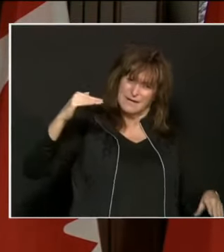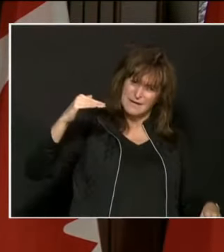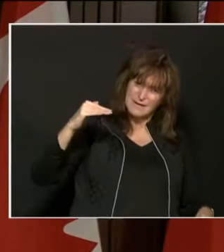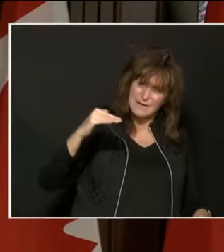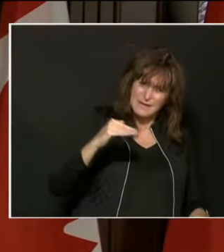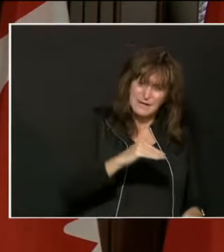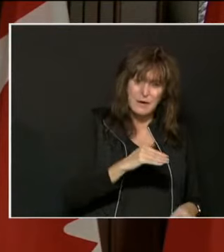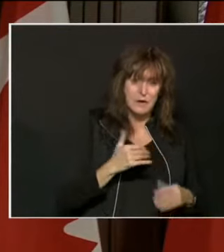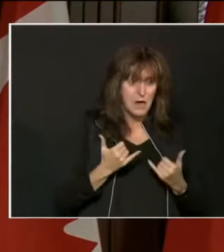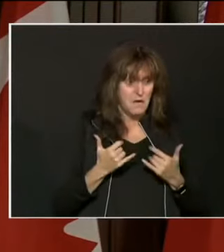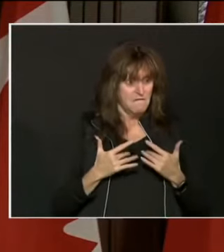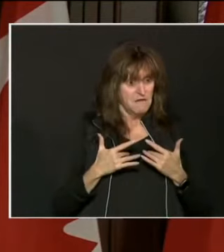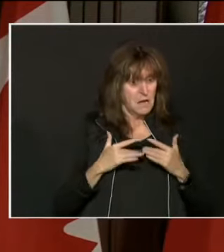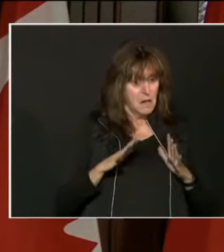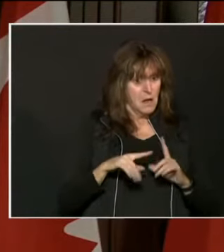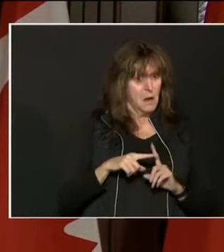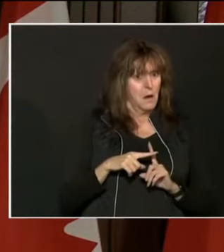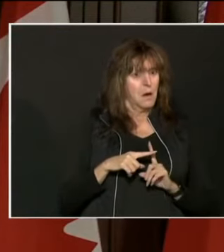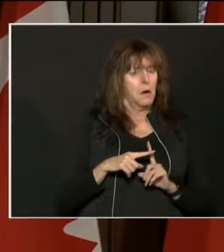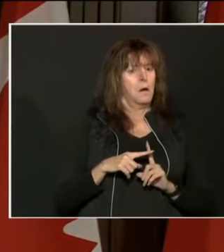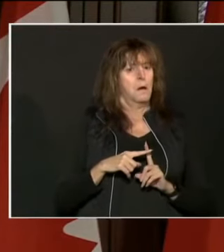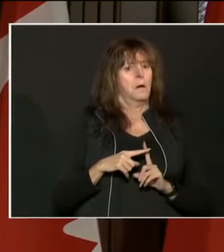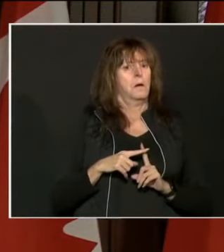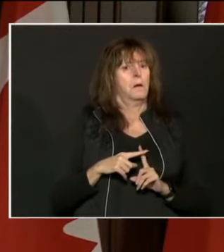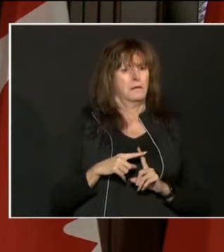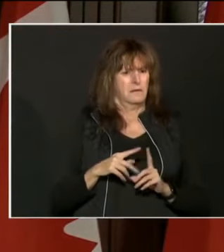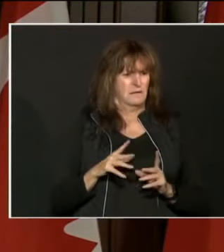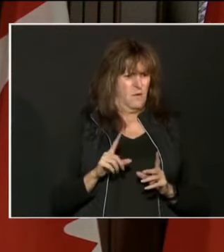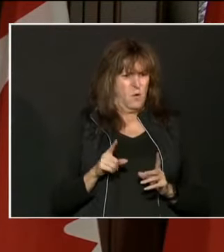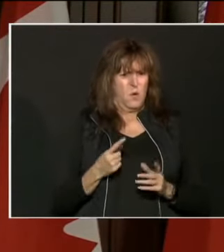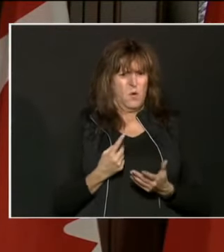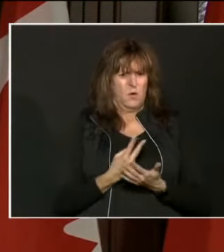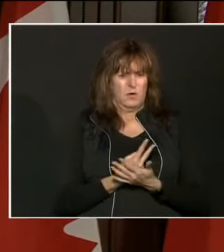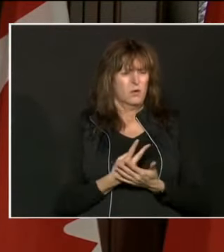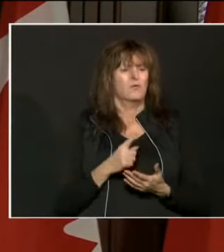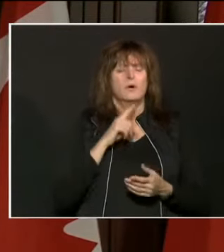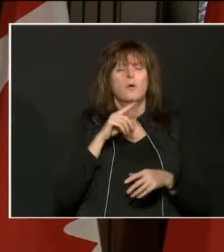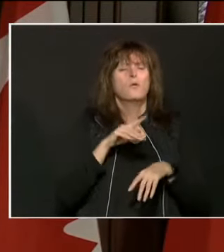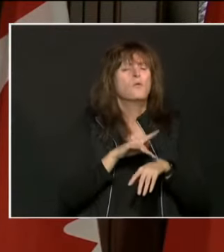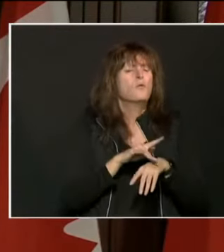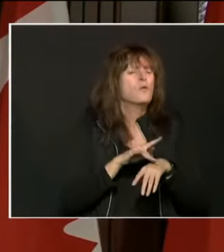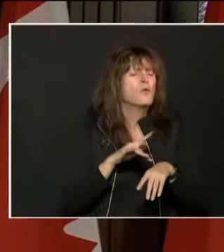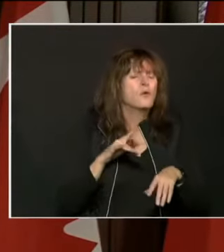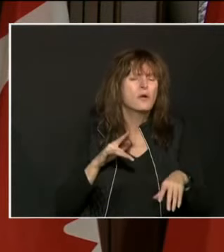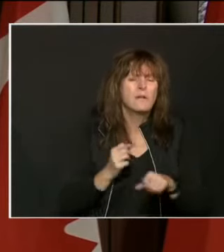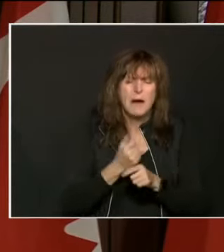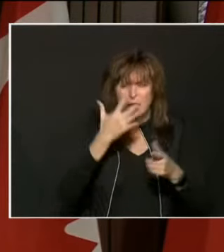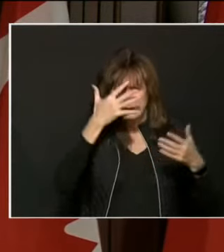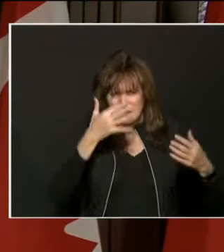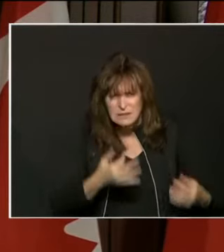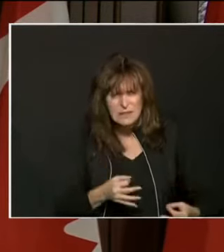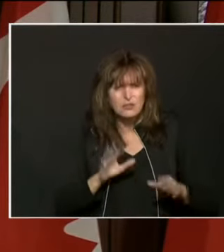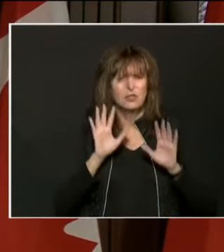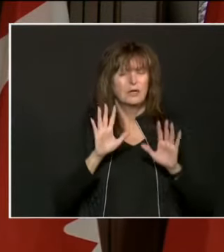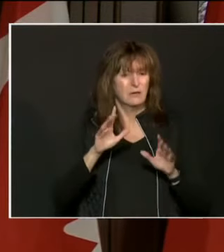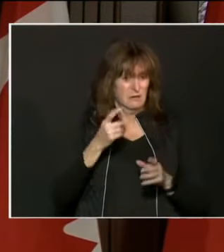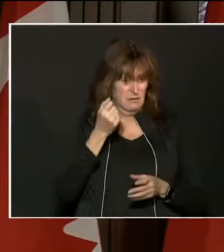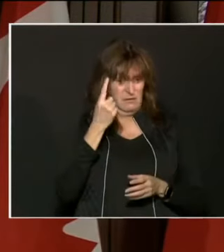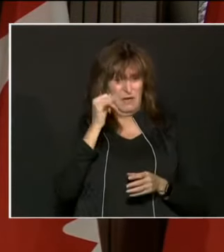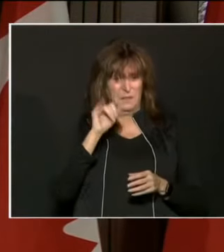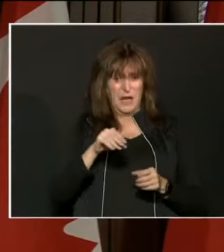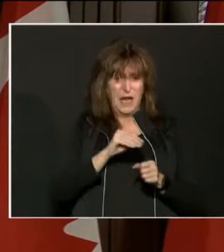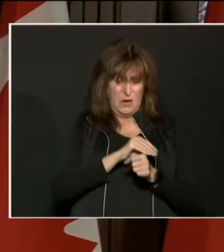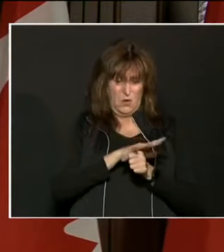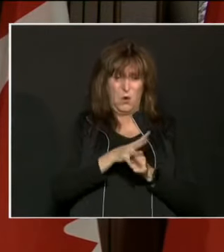our second week, and so it's still too early with the time of incubation and transmission, et cetera, and testing to make sweeping conclusions